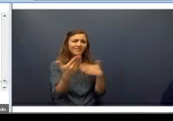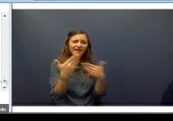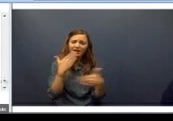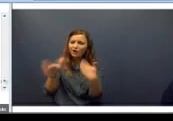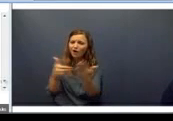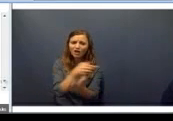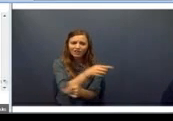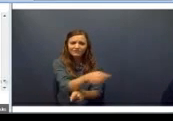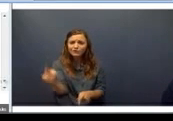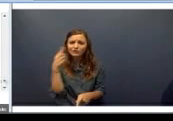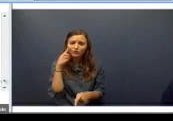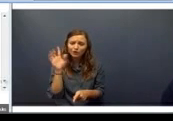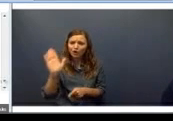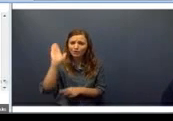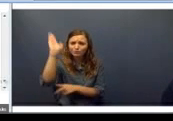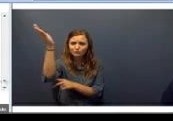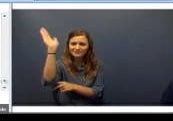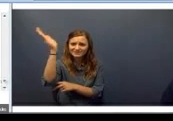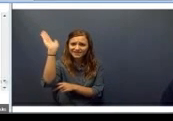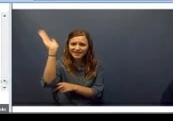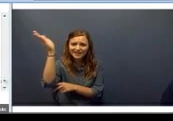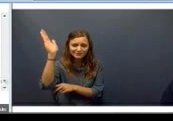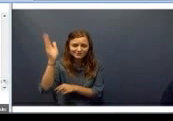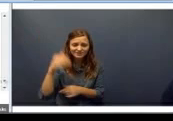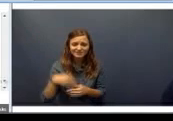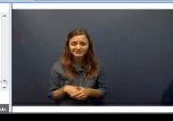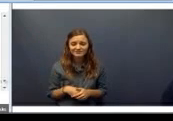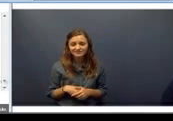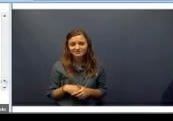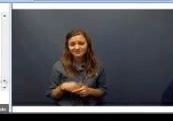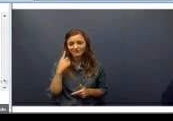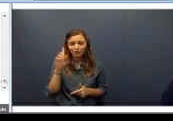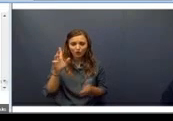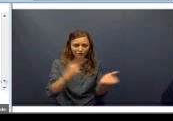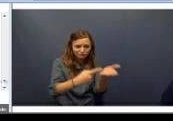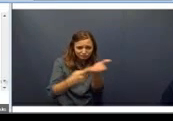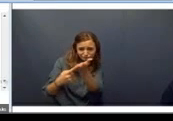like to thank all of you for your